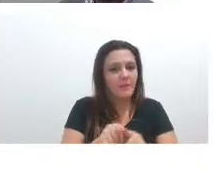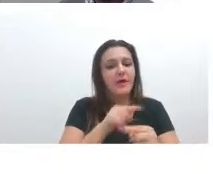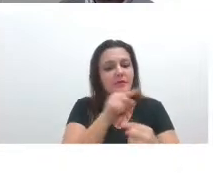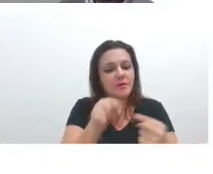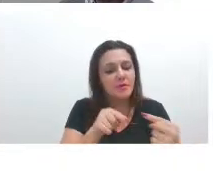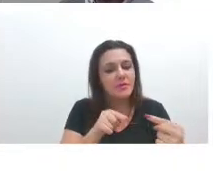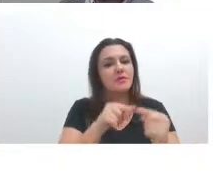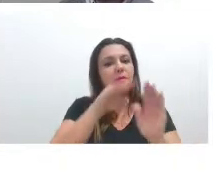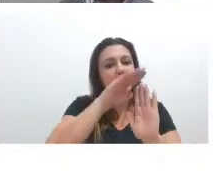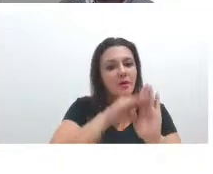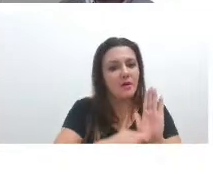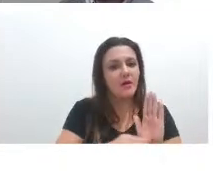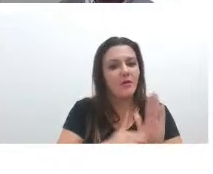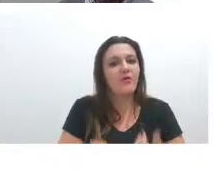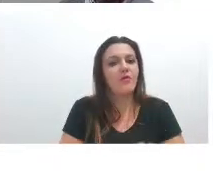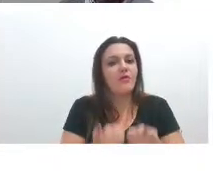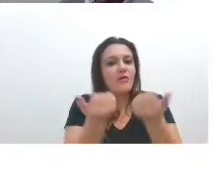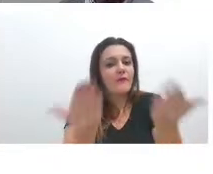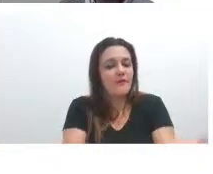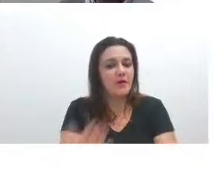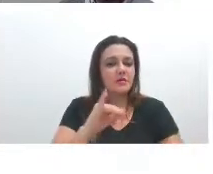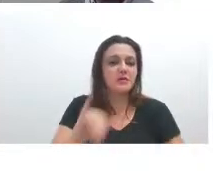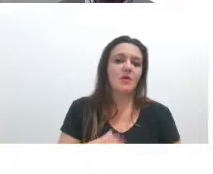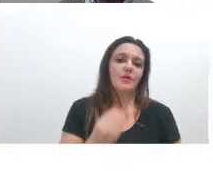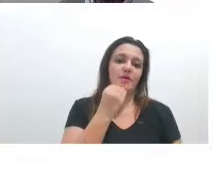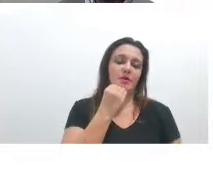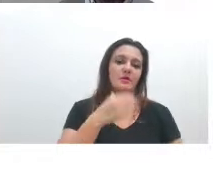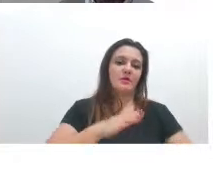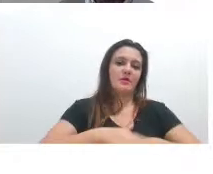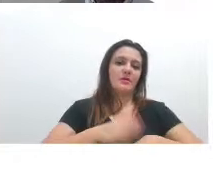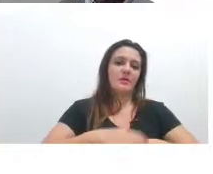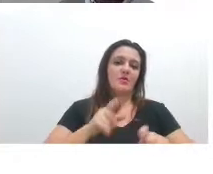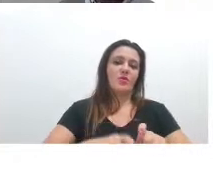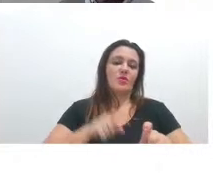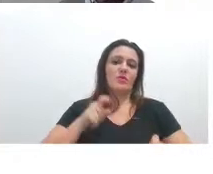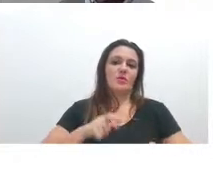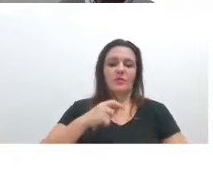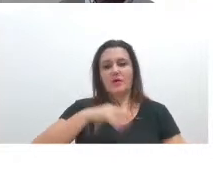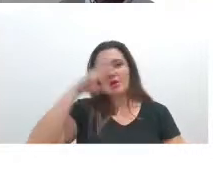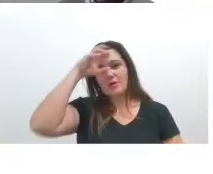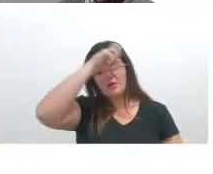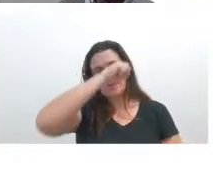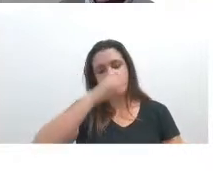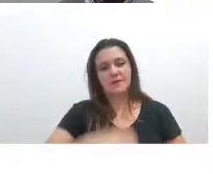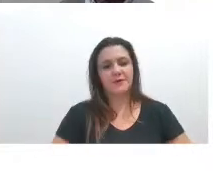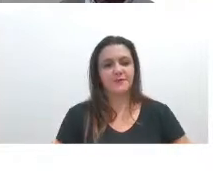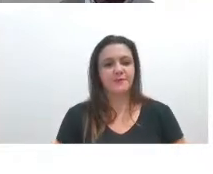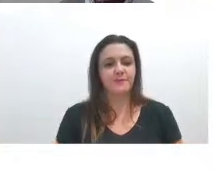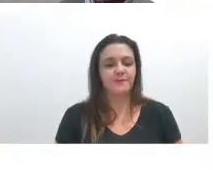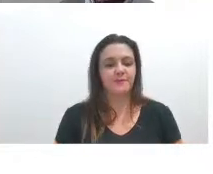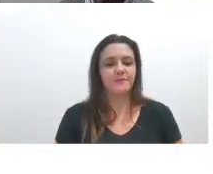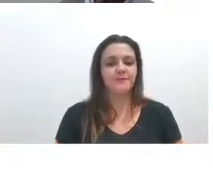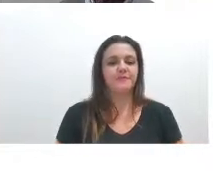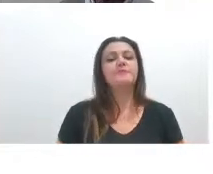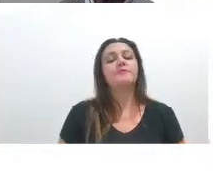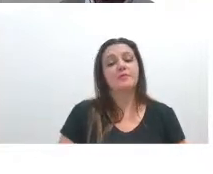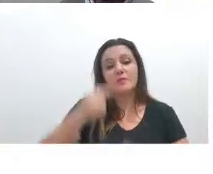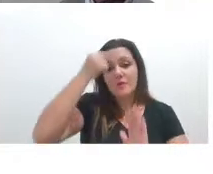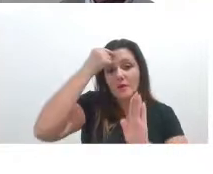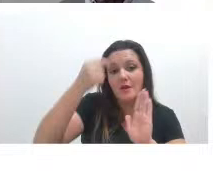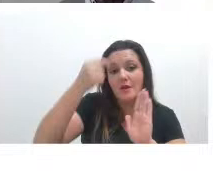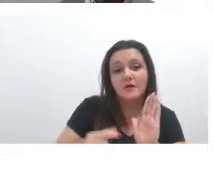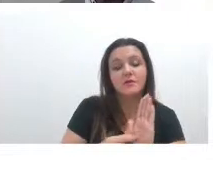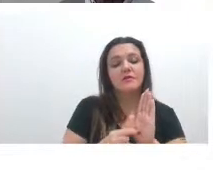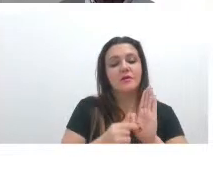to practice and foster learning autonomy. Using AI for listening has also now become a new